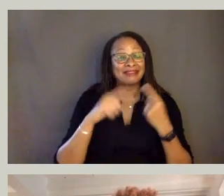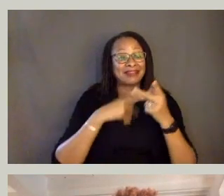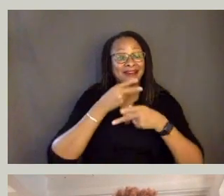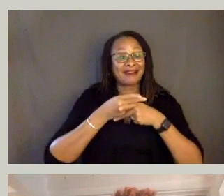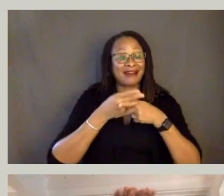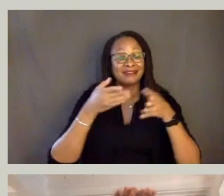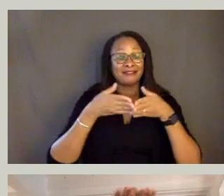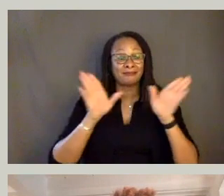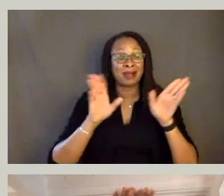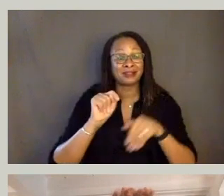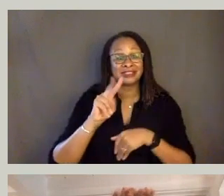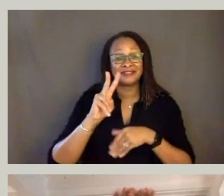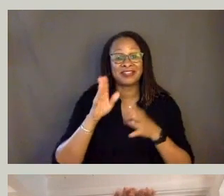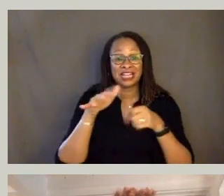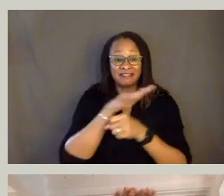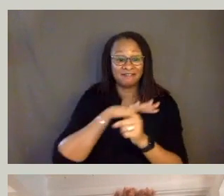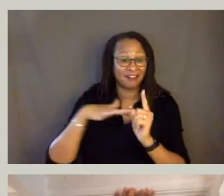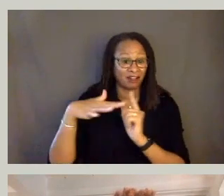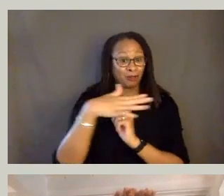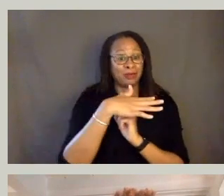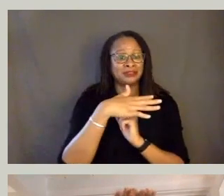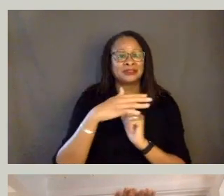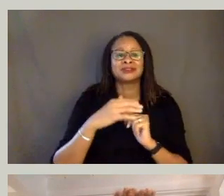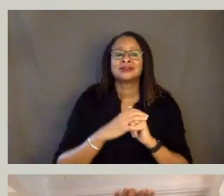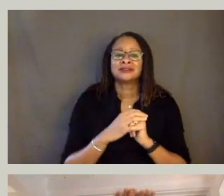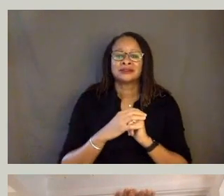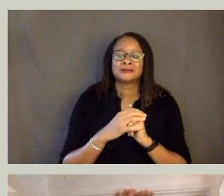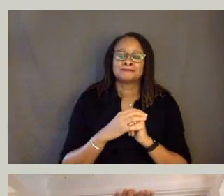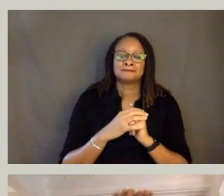television environment is very